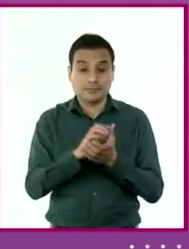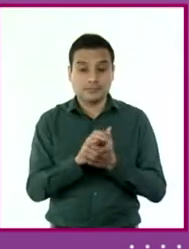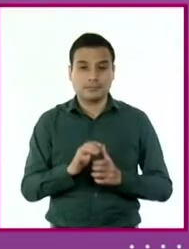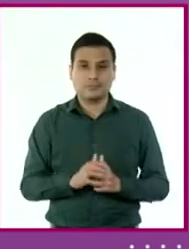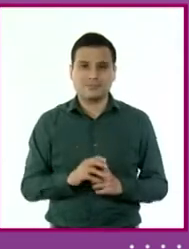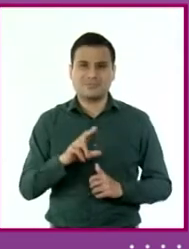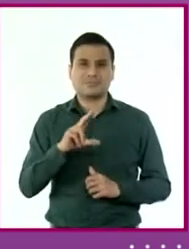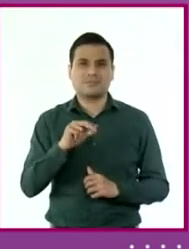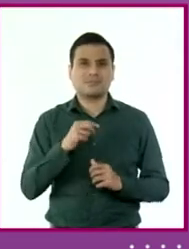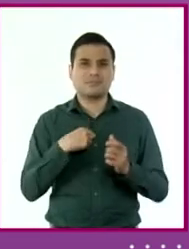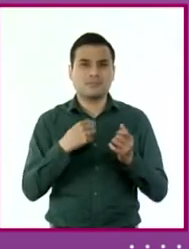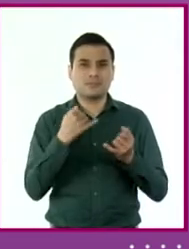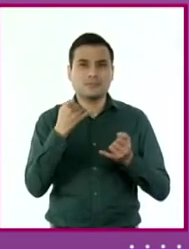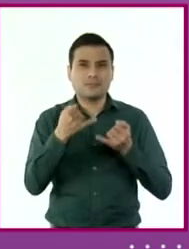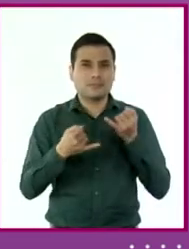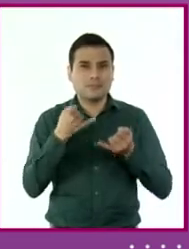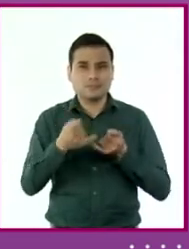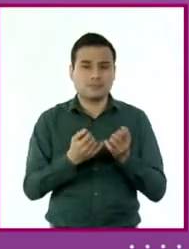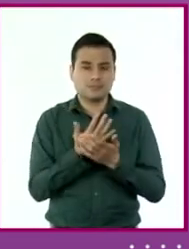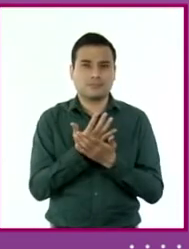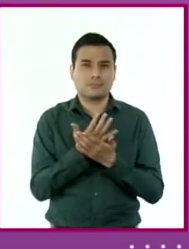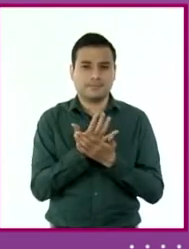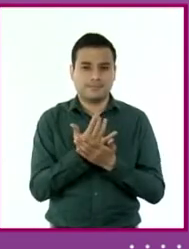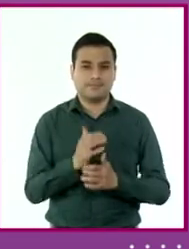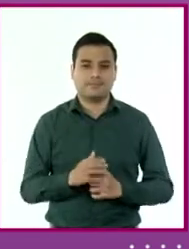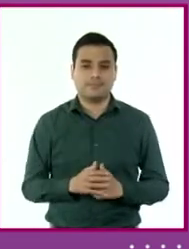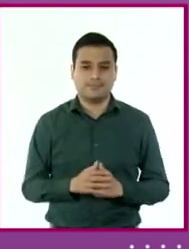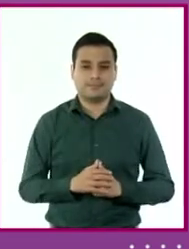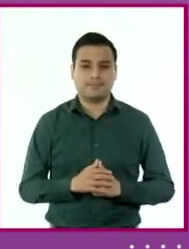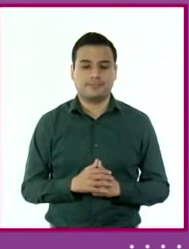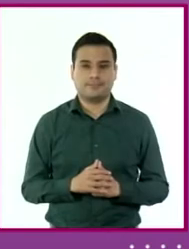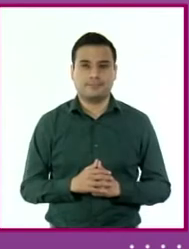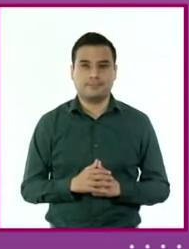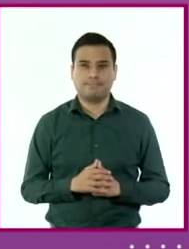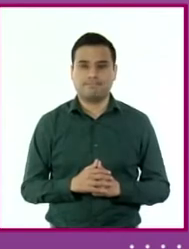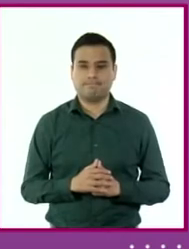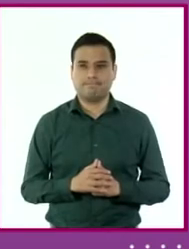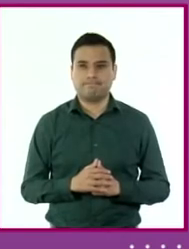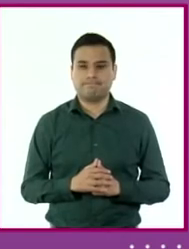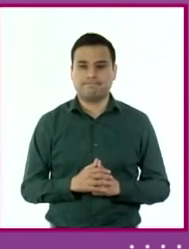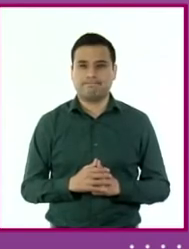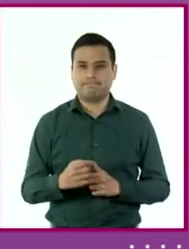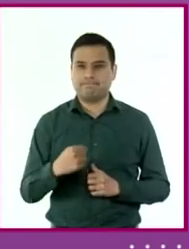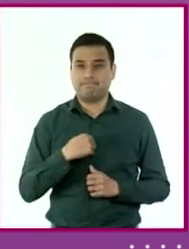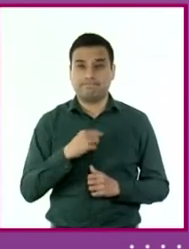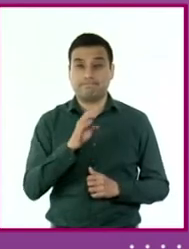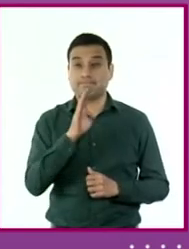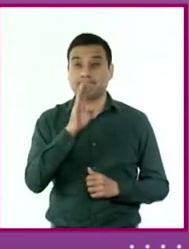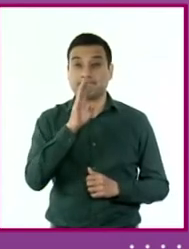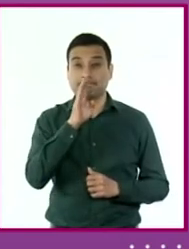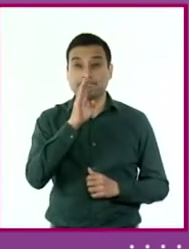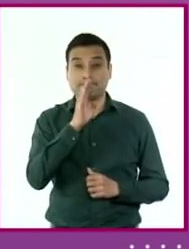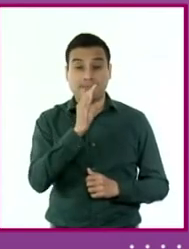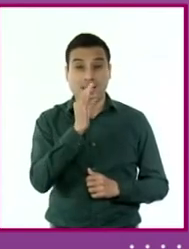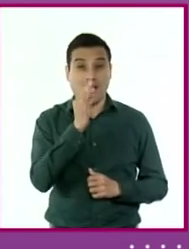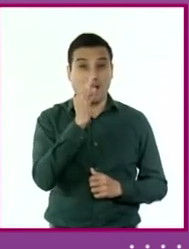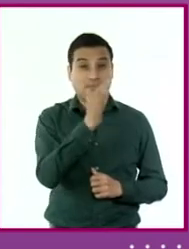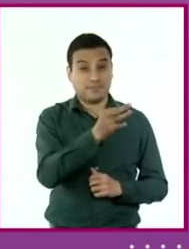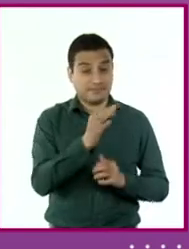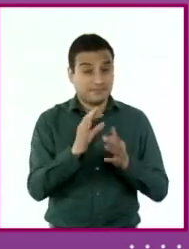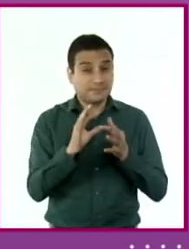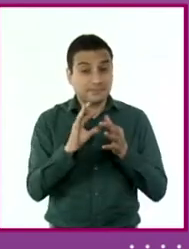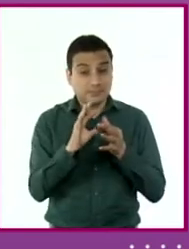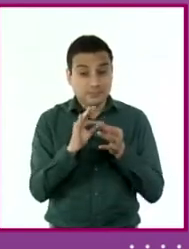I'm playing! Okay, I'm going to talk to my mom.